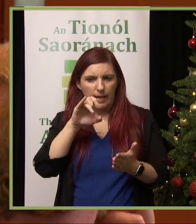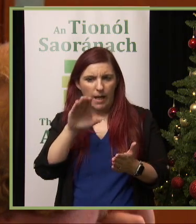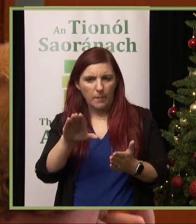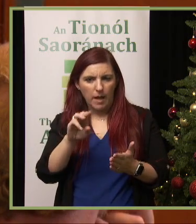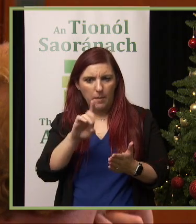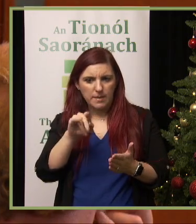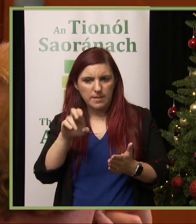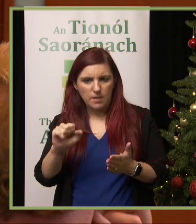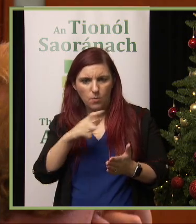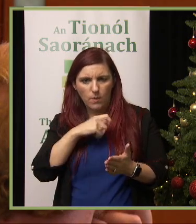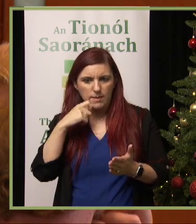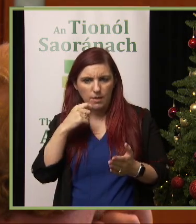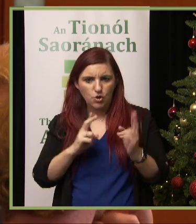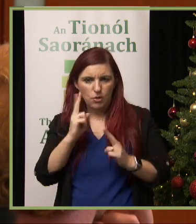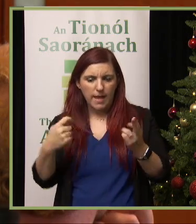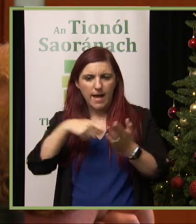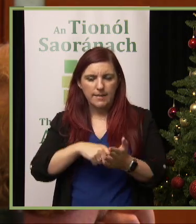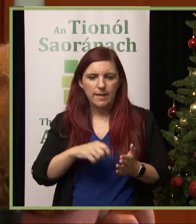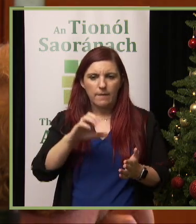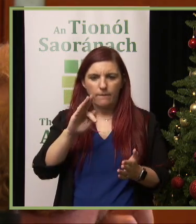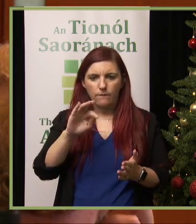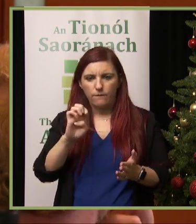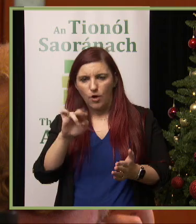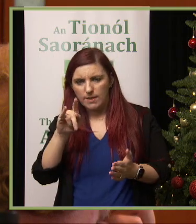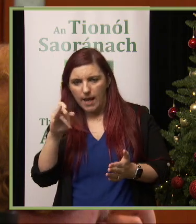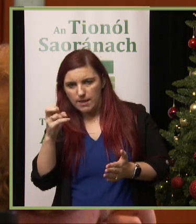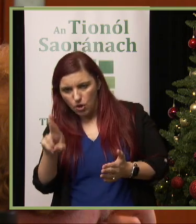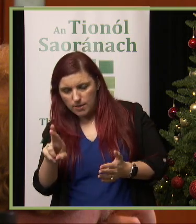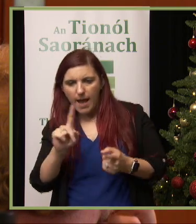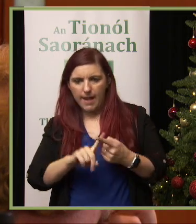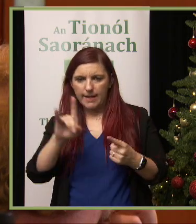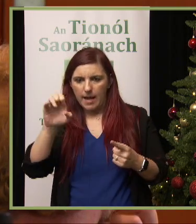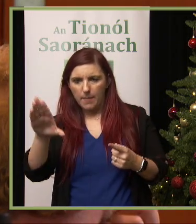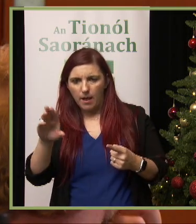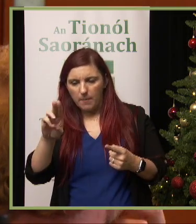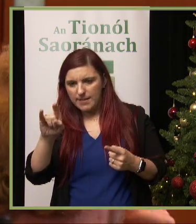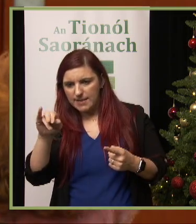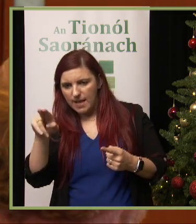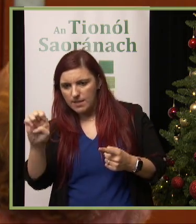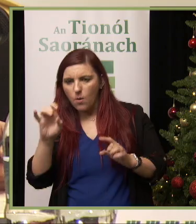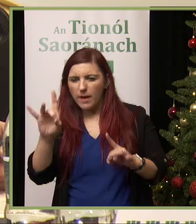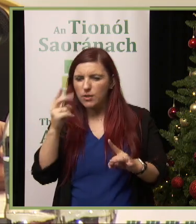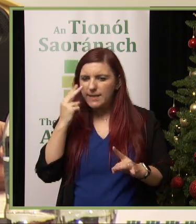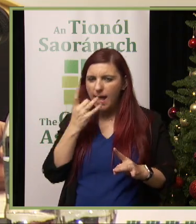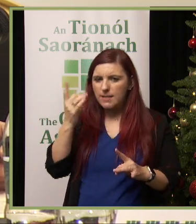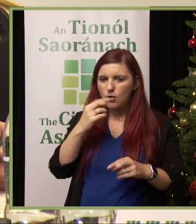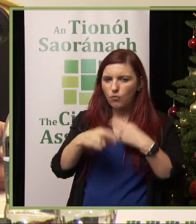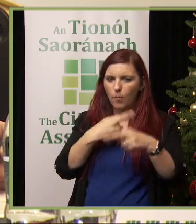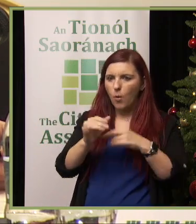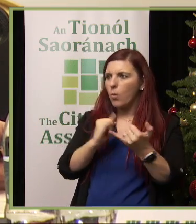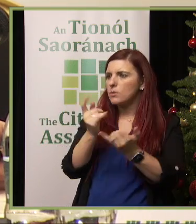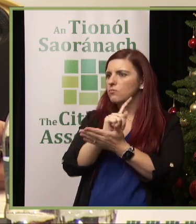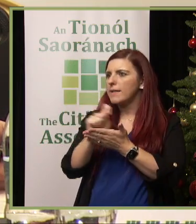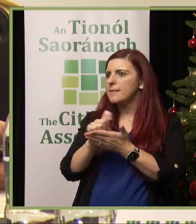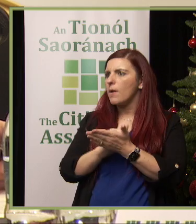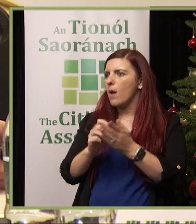like fertilisers added to that as well, chemical fertilisers. Fertilisers and pesticides. Yeah. Now, I just need to ask in the room, who is taking down those